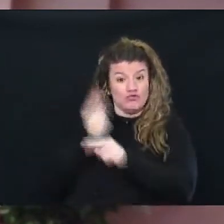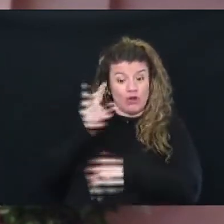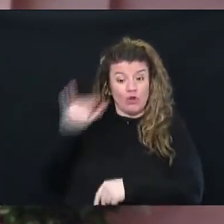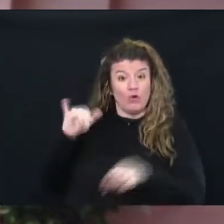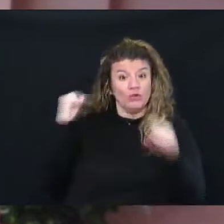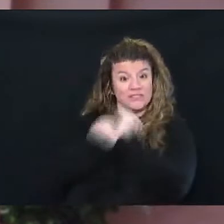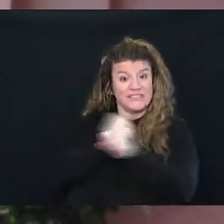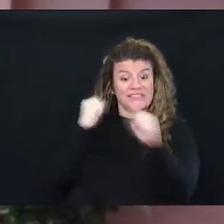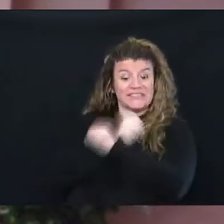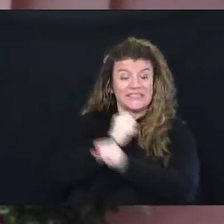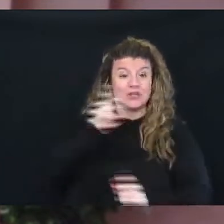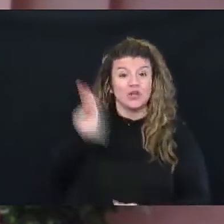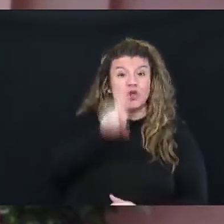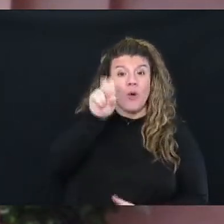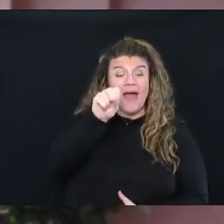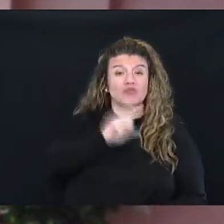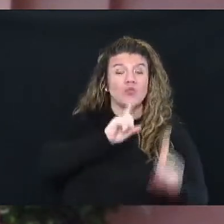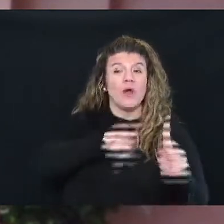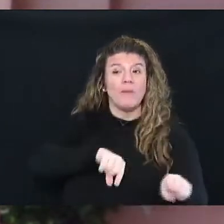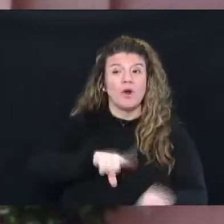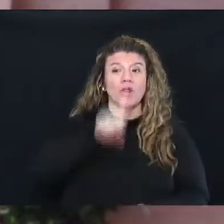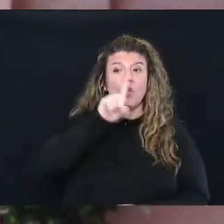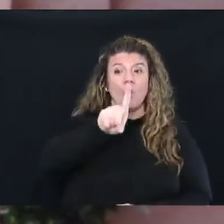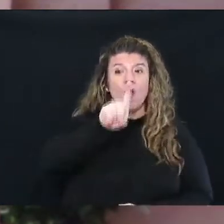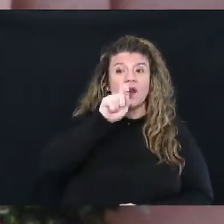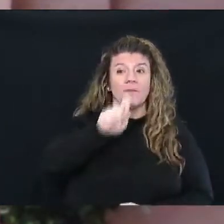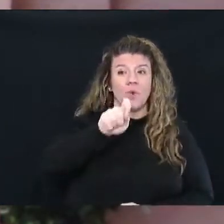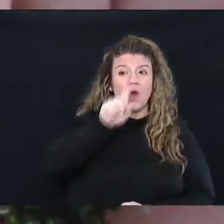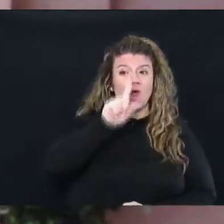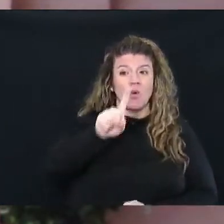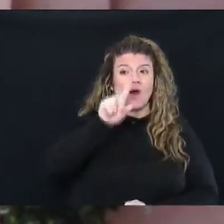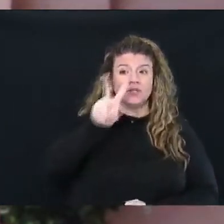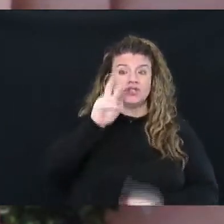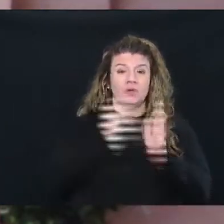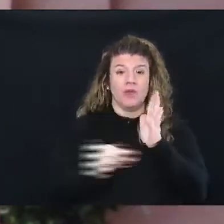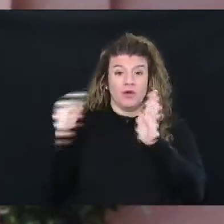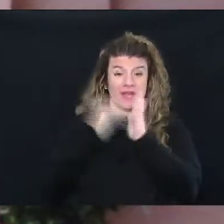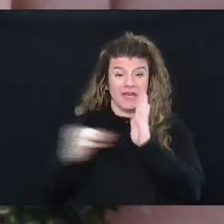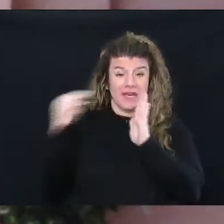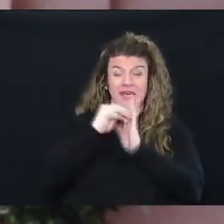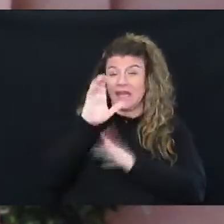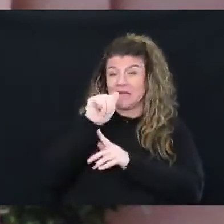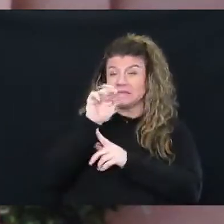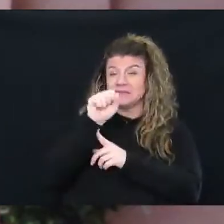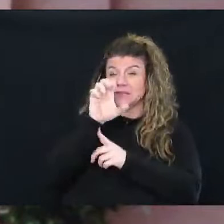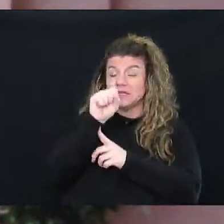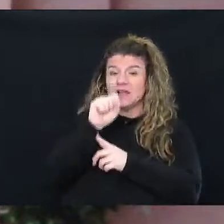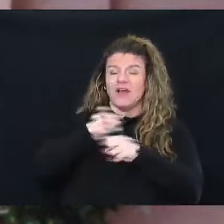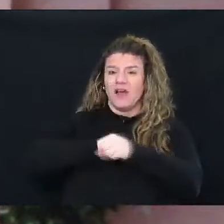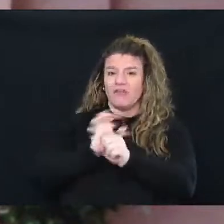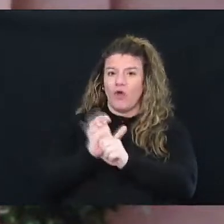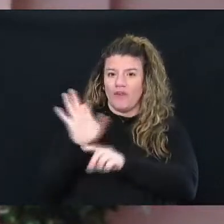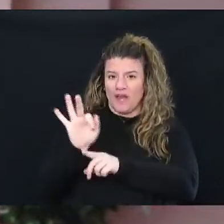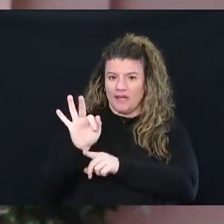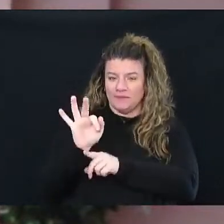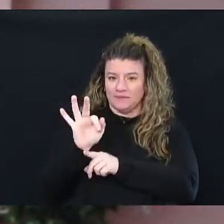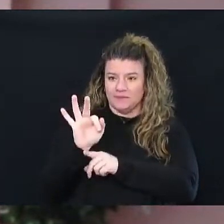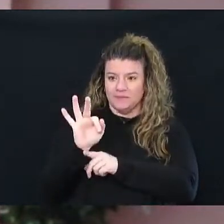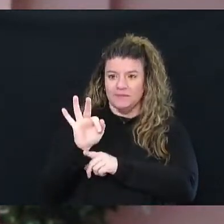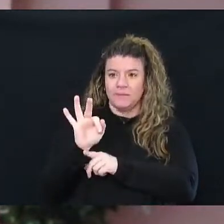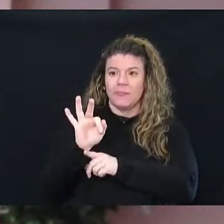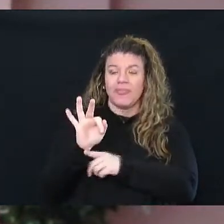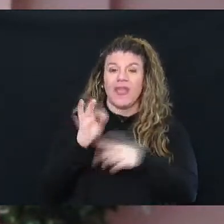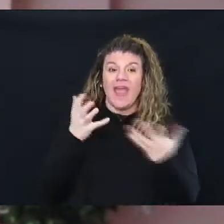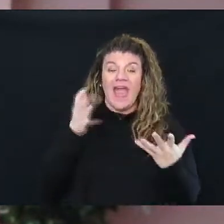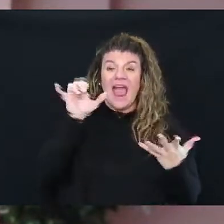the US reported 1.12 million cases of COVID-19. And